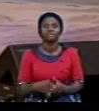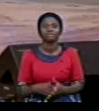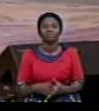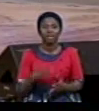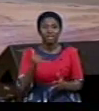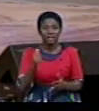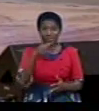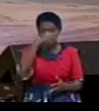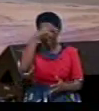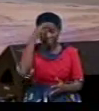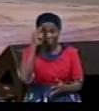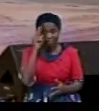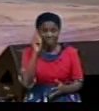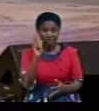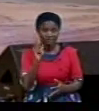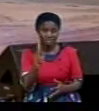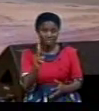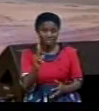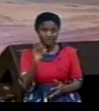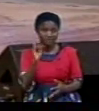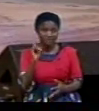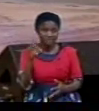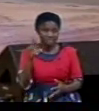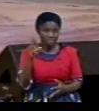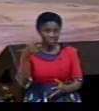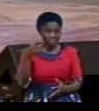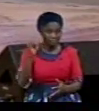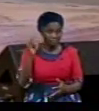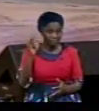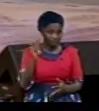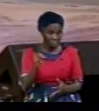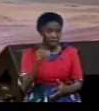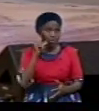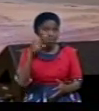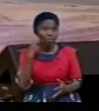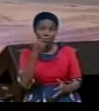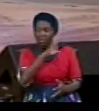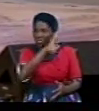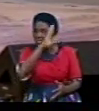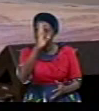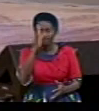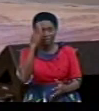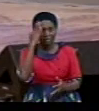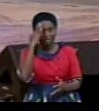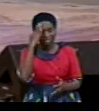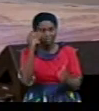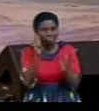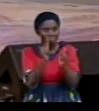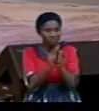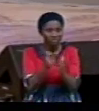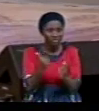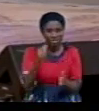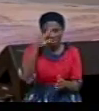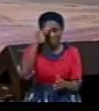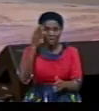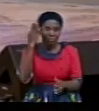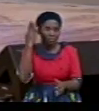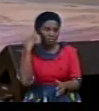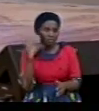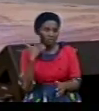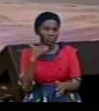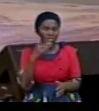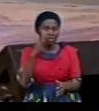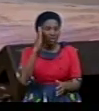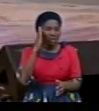somebody a woman who was never known a man a virgin shall be a child and